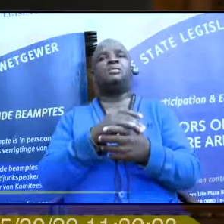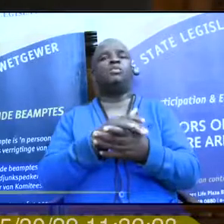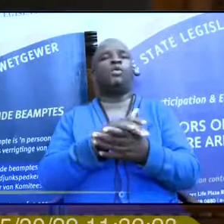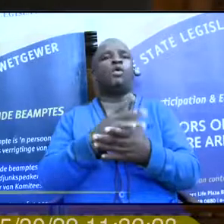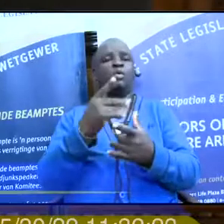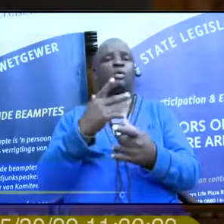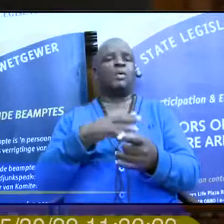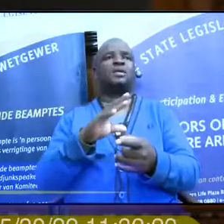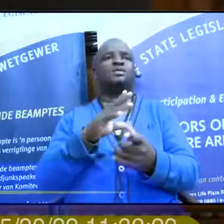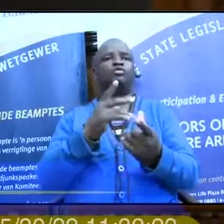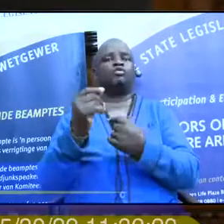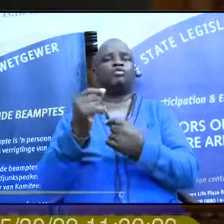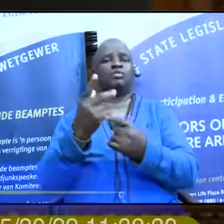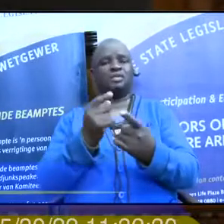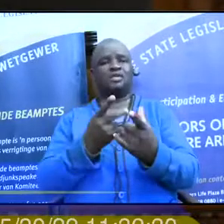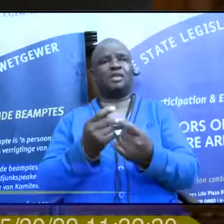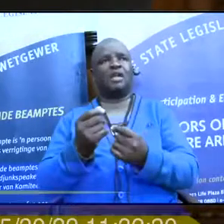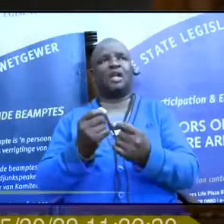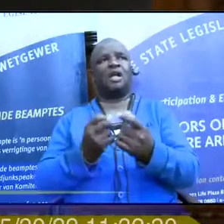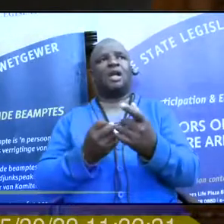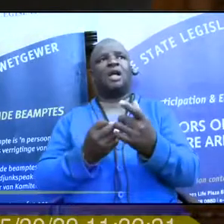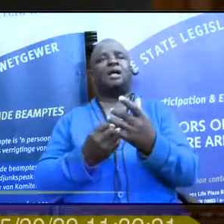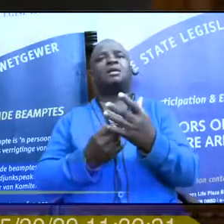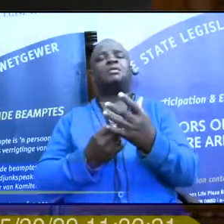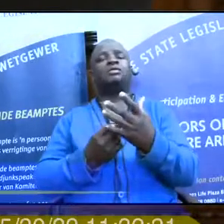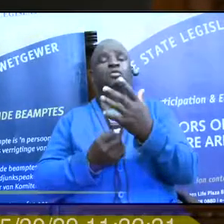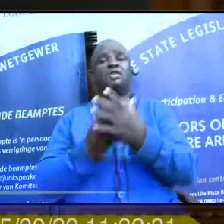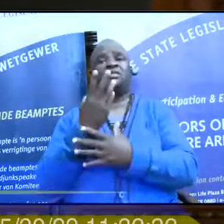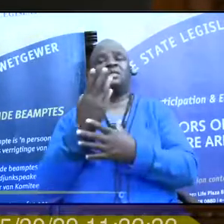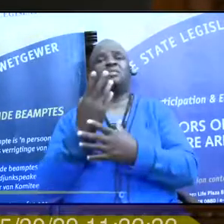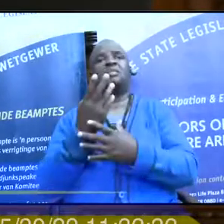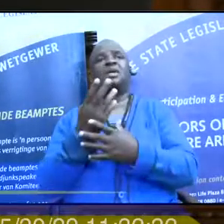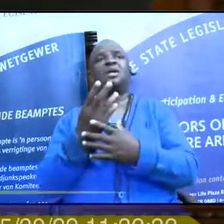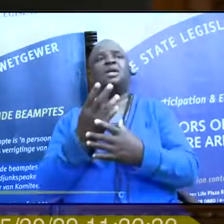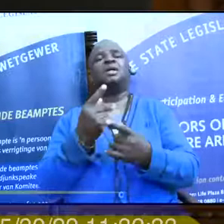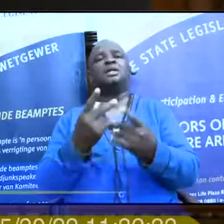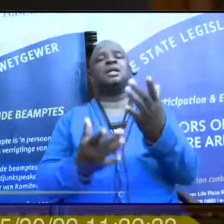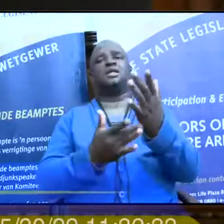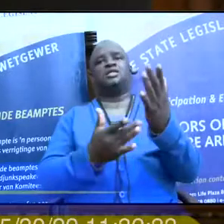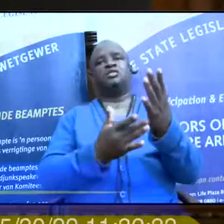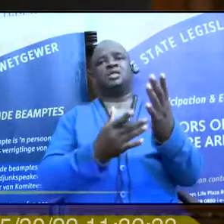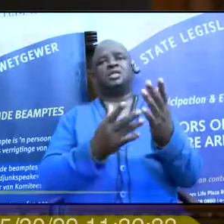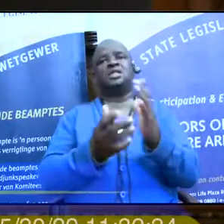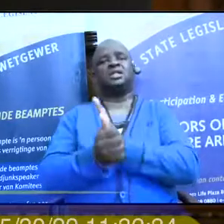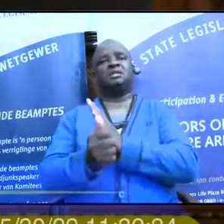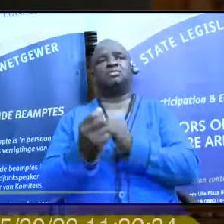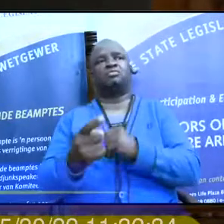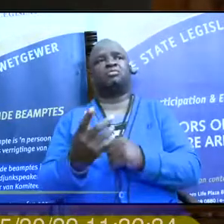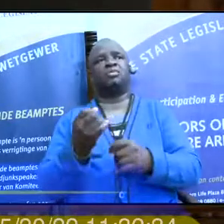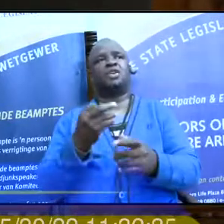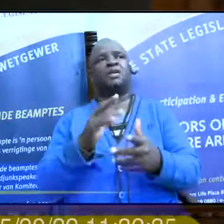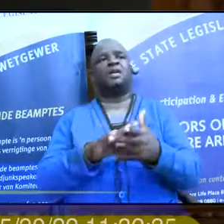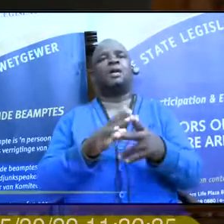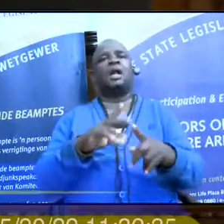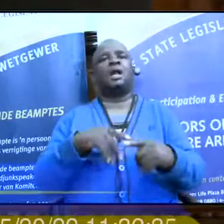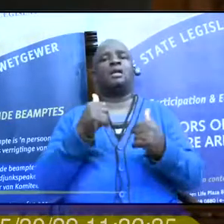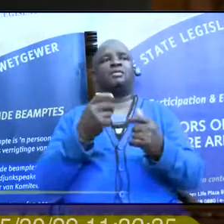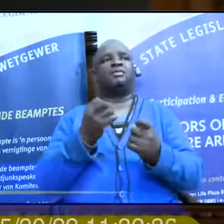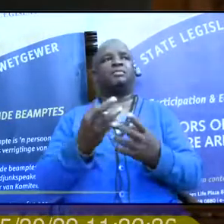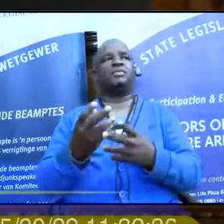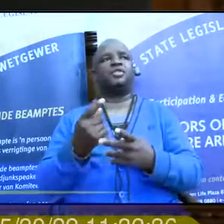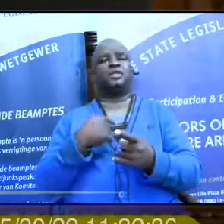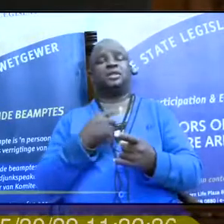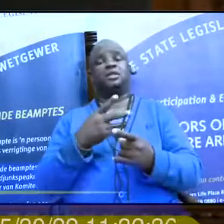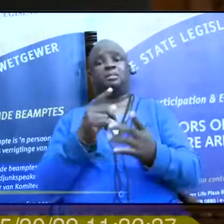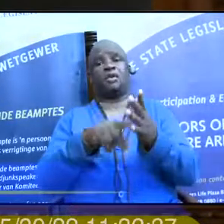saying that we want to do this to improve cross productivity growth technological skills spill over and allow efficient execution